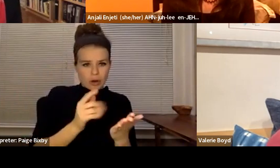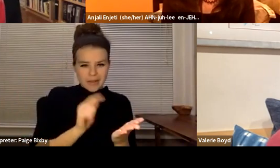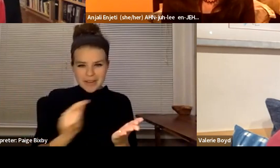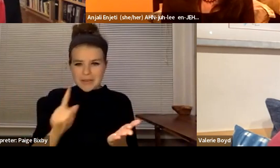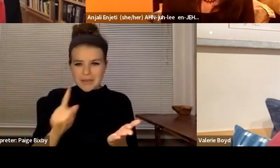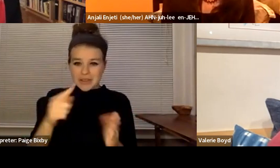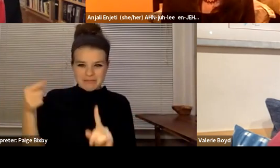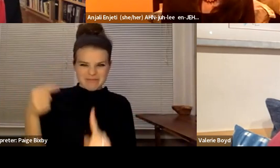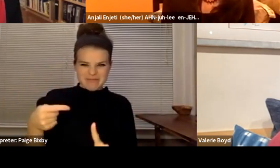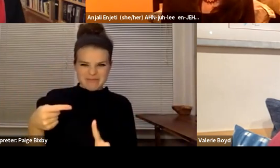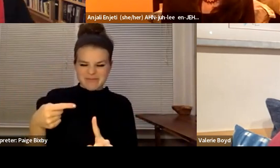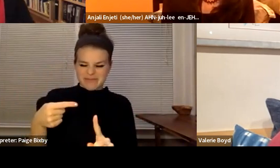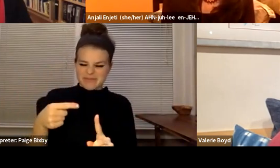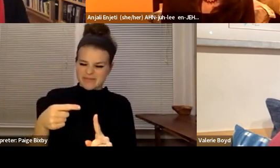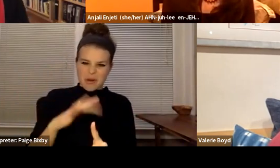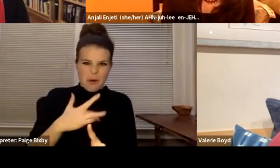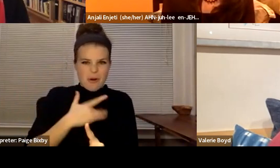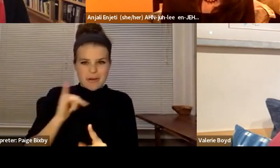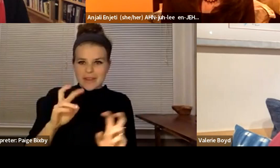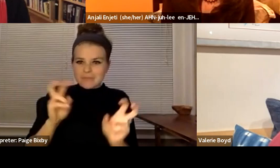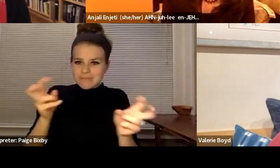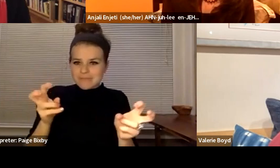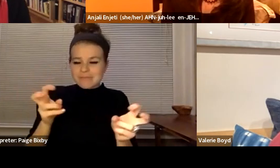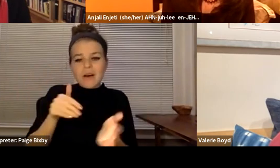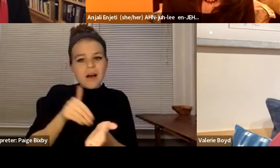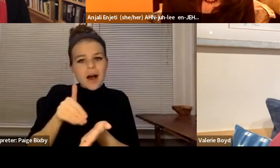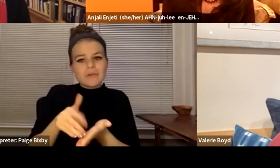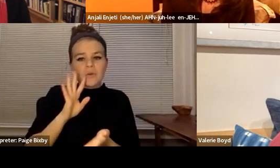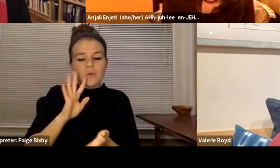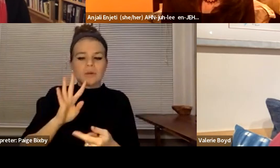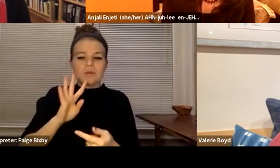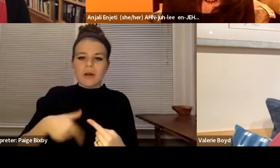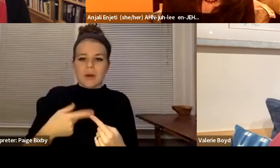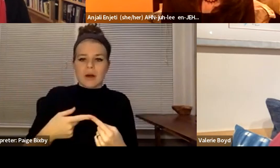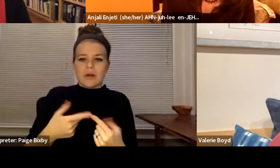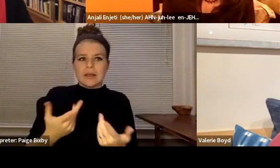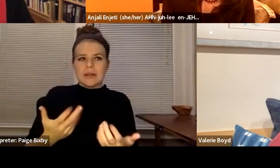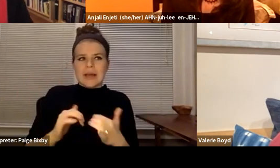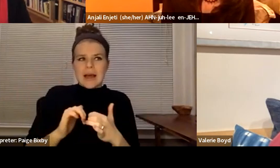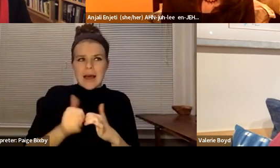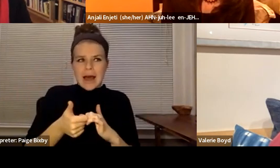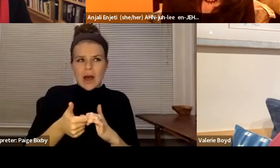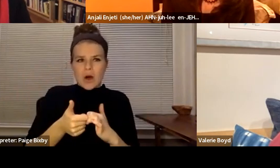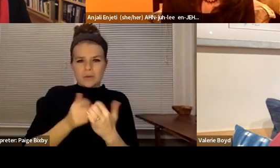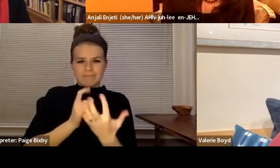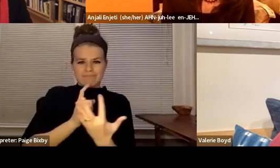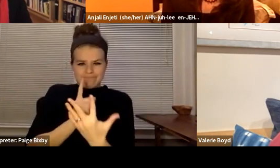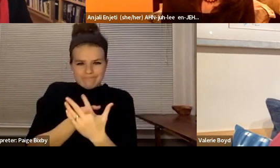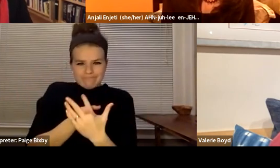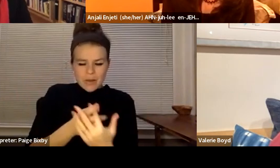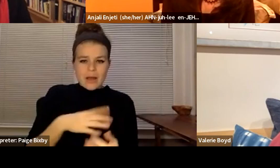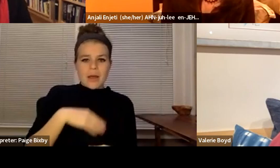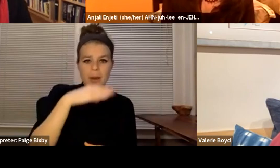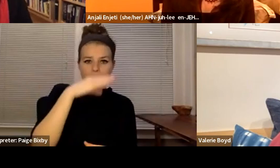crux of this issue. And, you know, so often we discuss about how to break through that black and white binary in